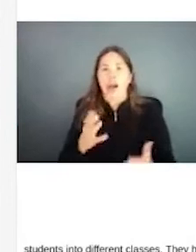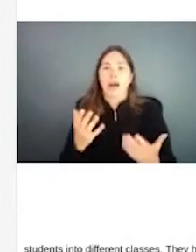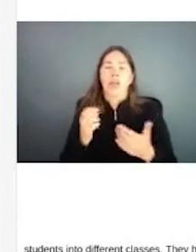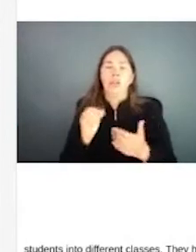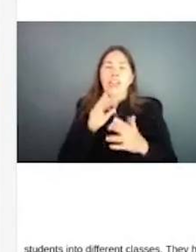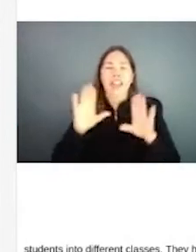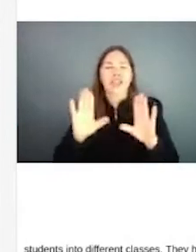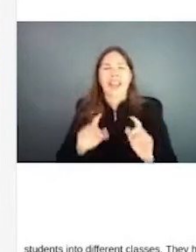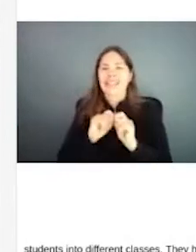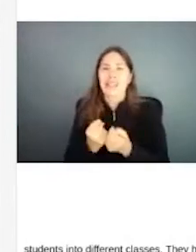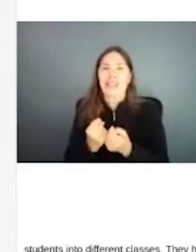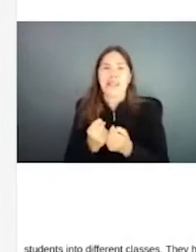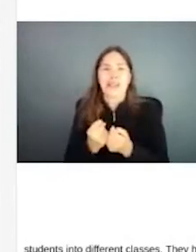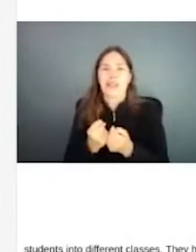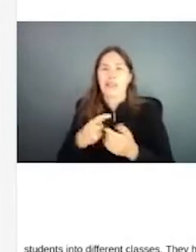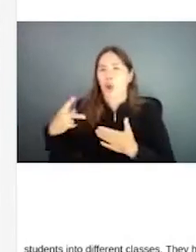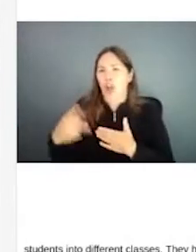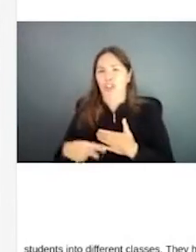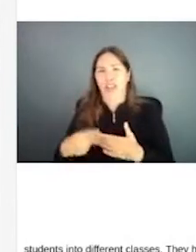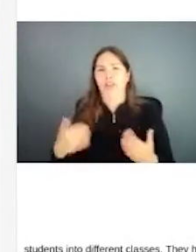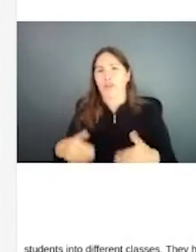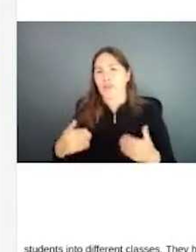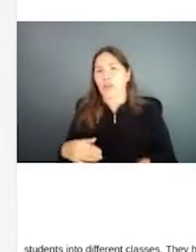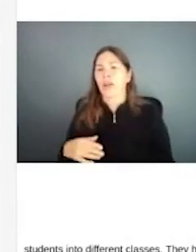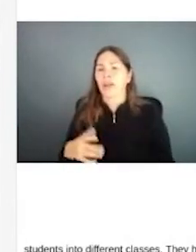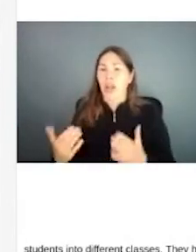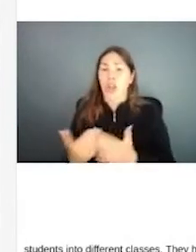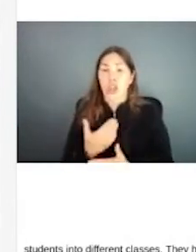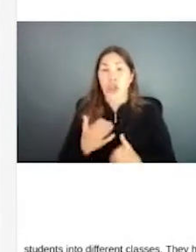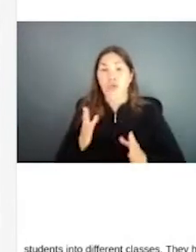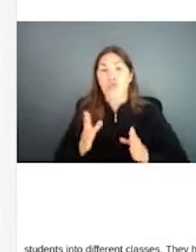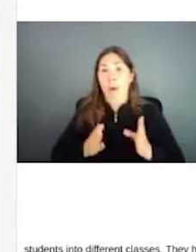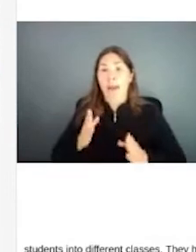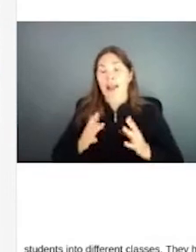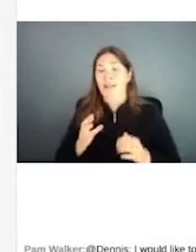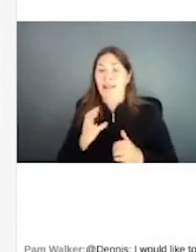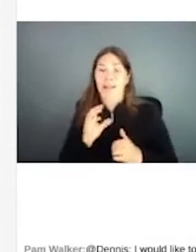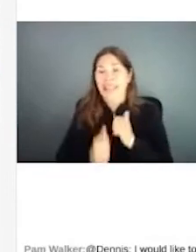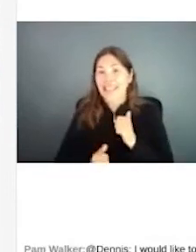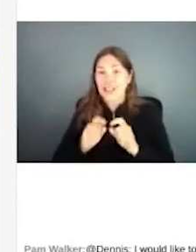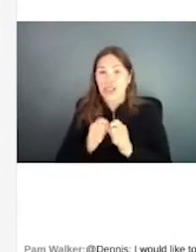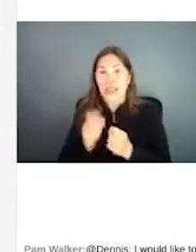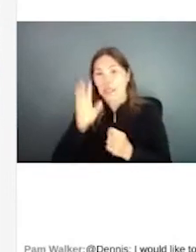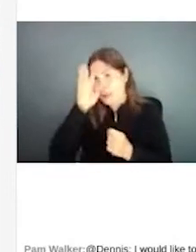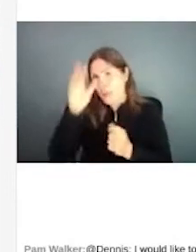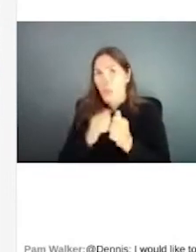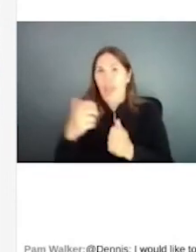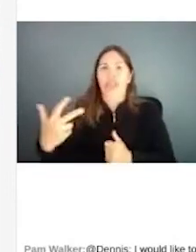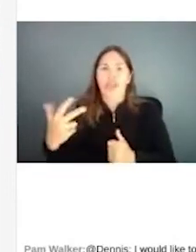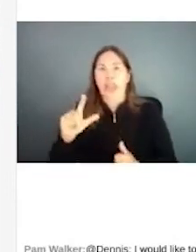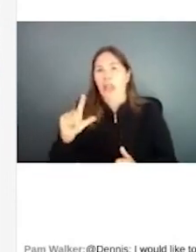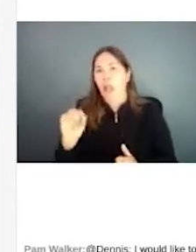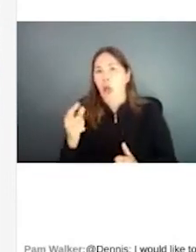little team projects, right? There's a new robotics company. Each team come up with 3 logo ideas,